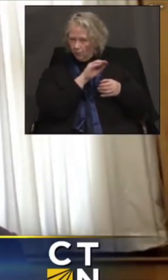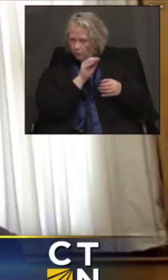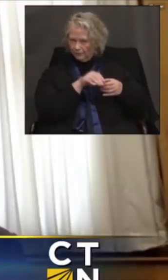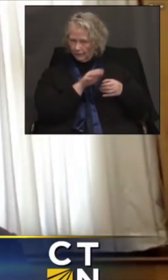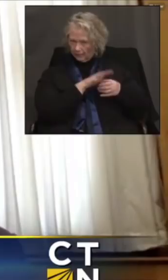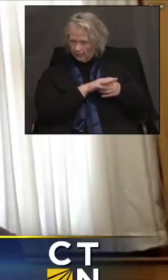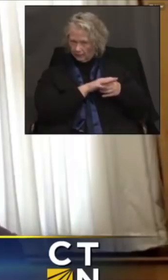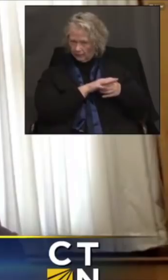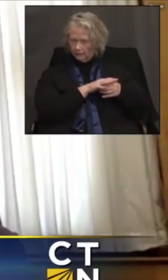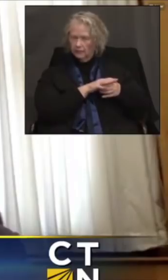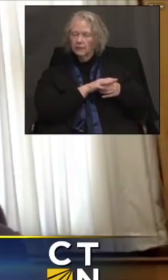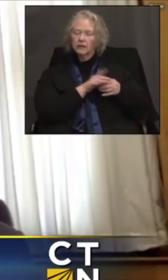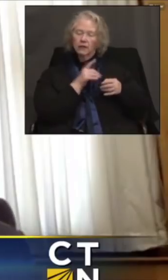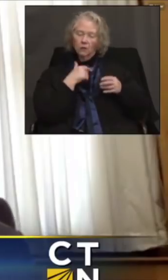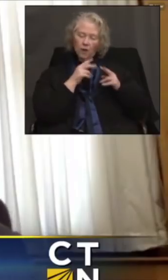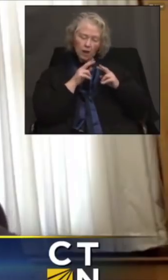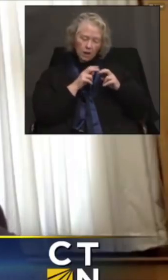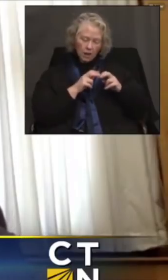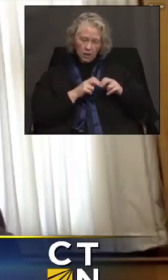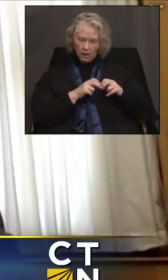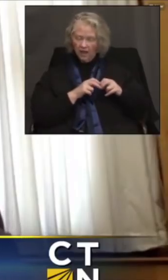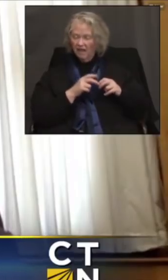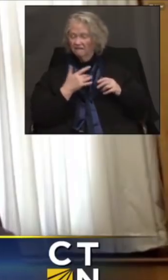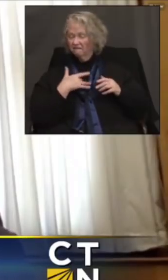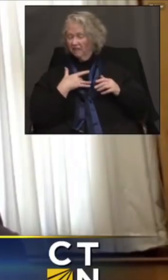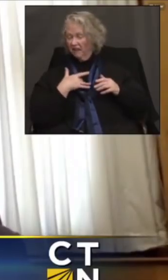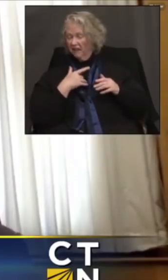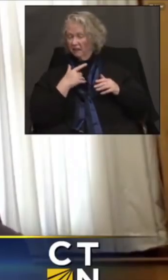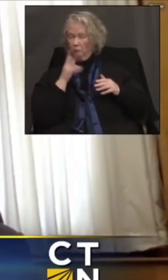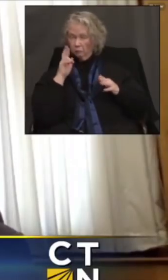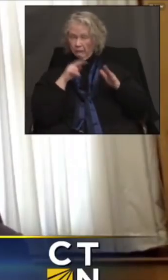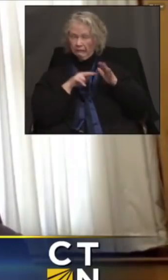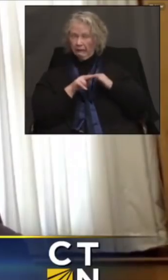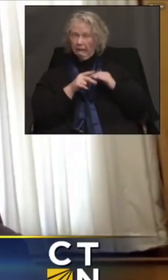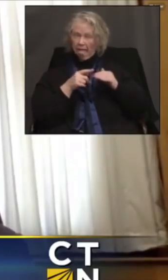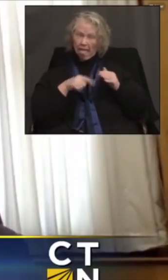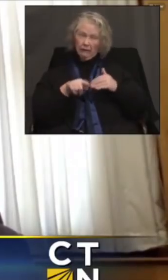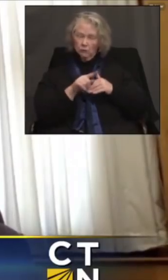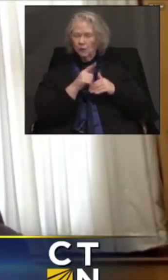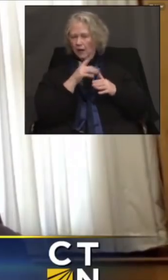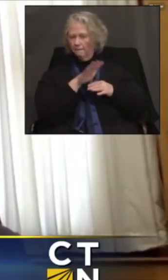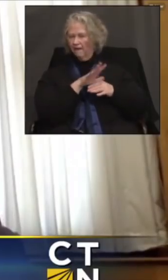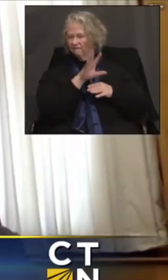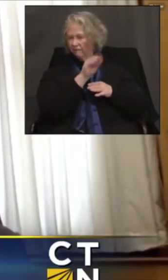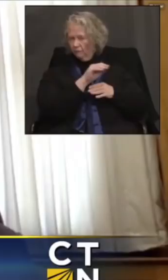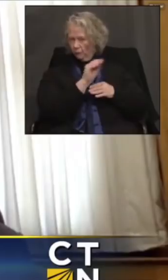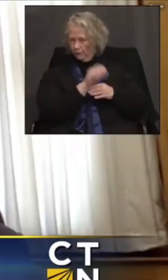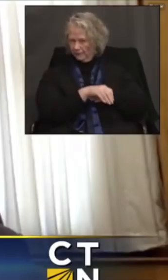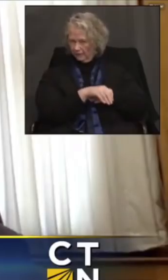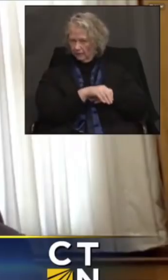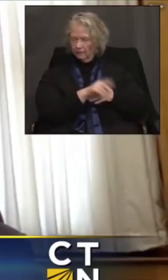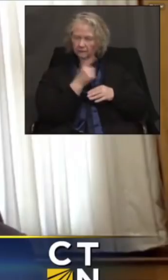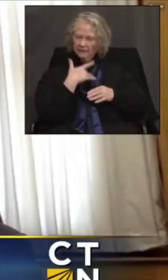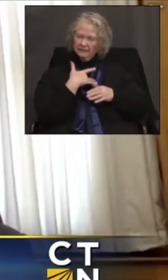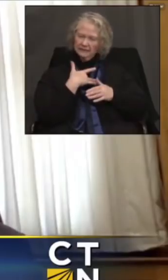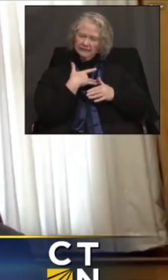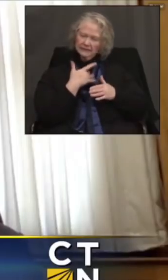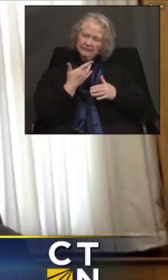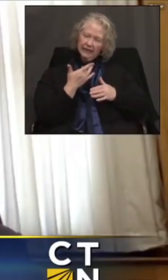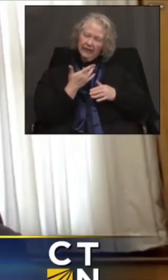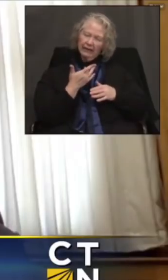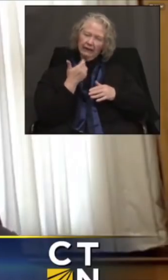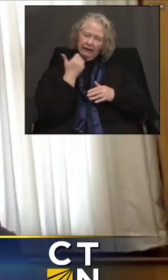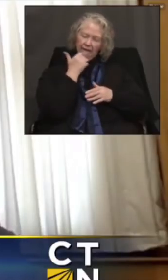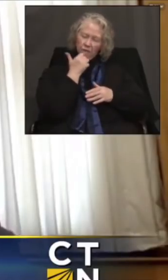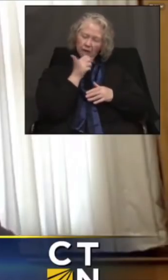And when we do the analytics and look at where they're going to be a week from today, they'll be right around that 50% threshold. We're going to be adding about 3% per day